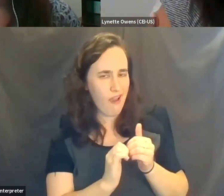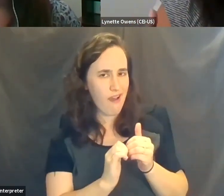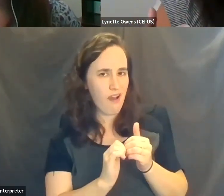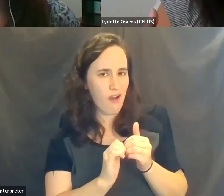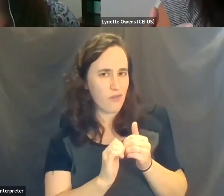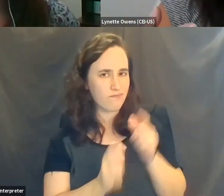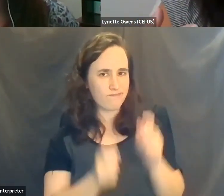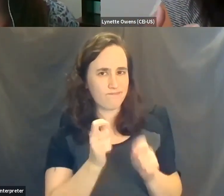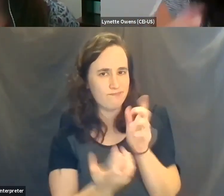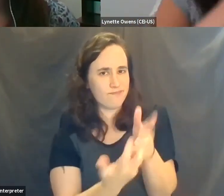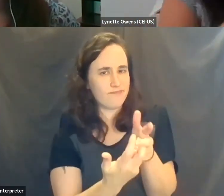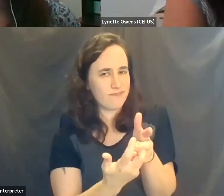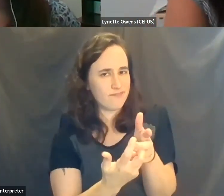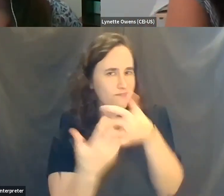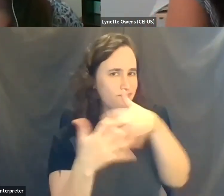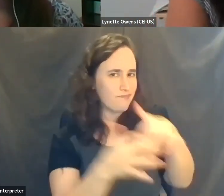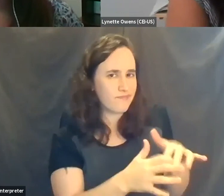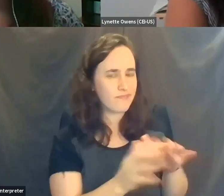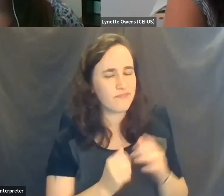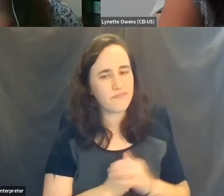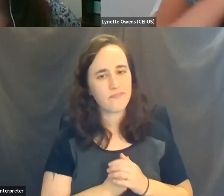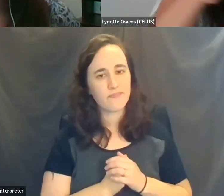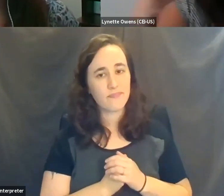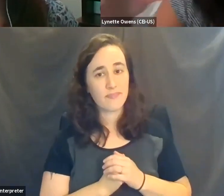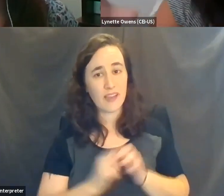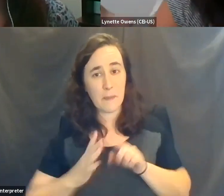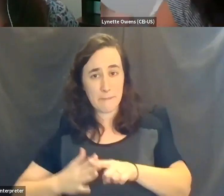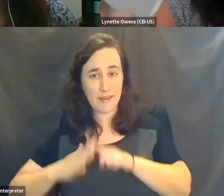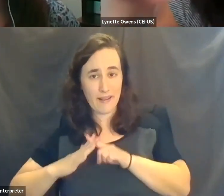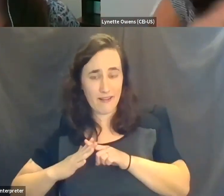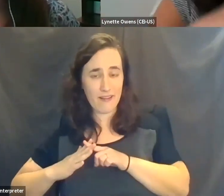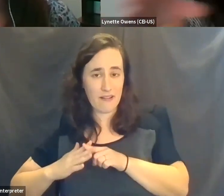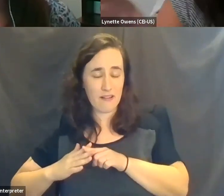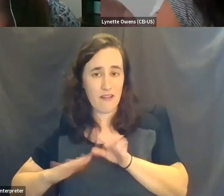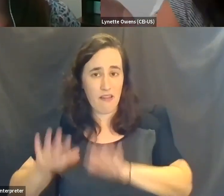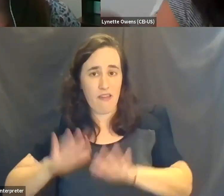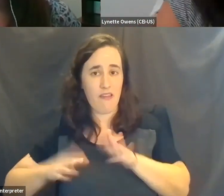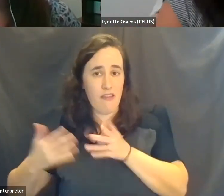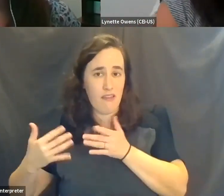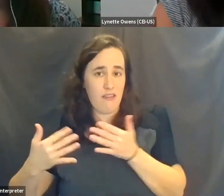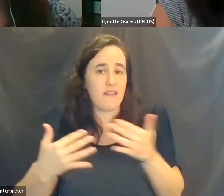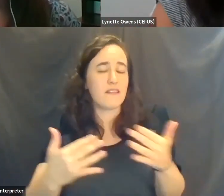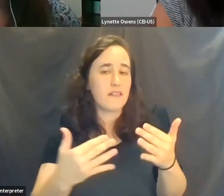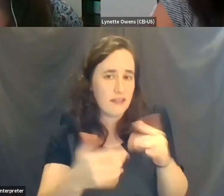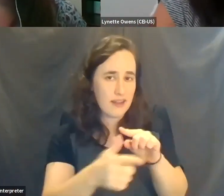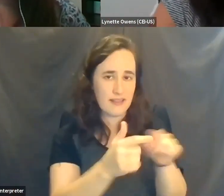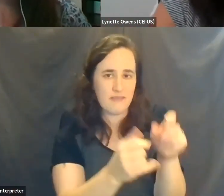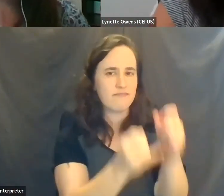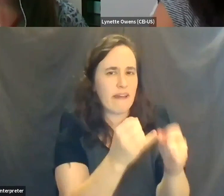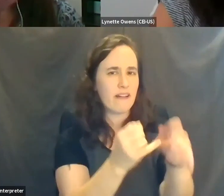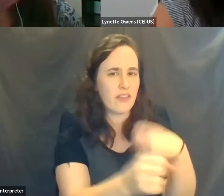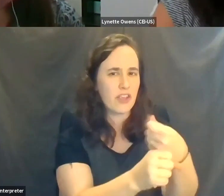perspective, you know, early in the process and then as the year went on. How did the